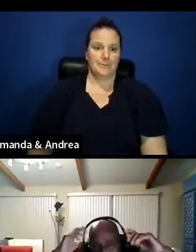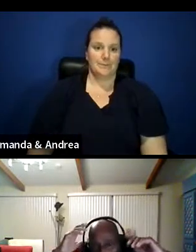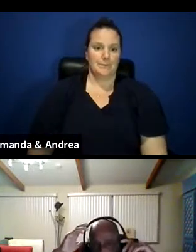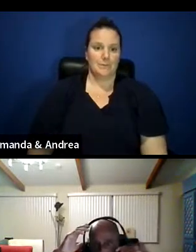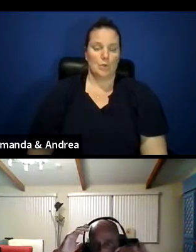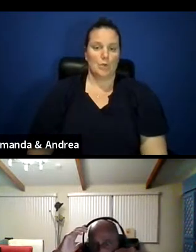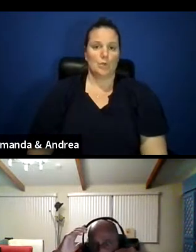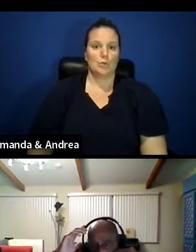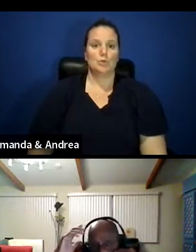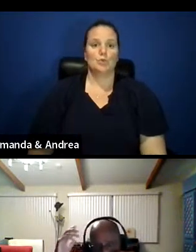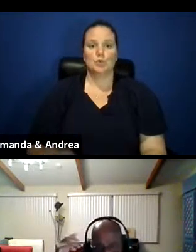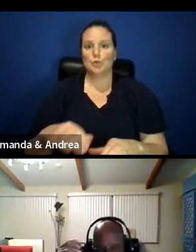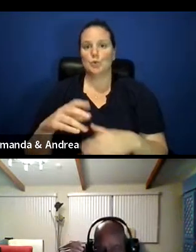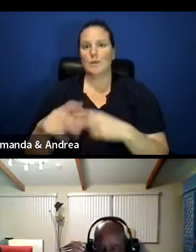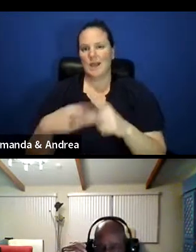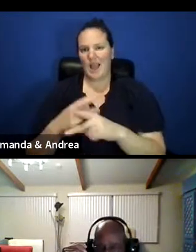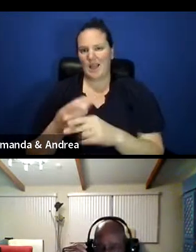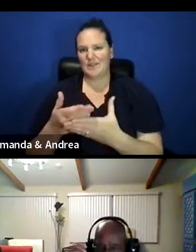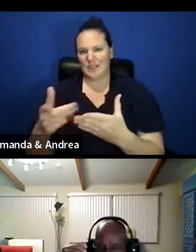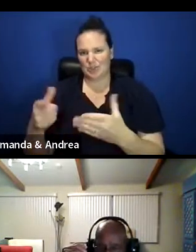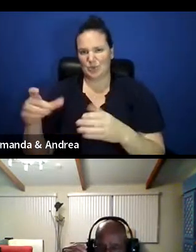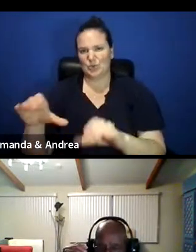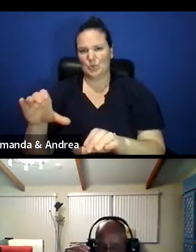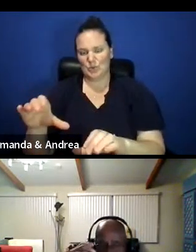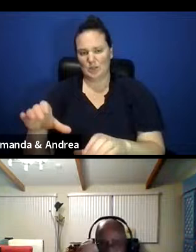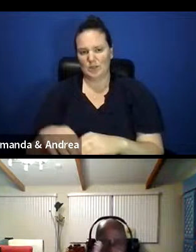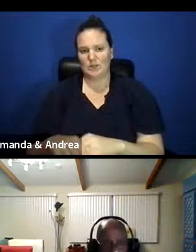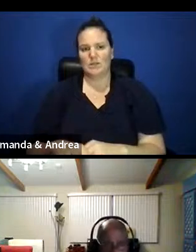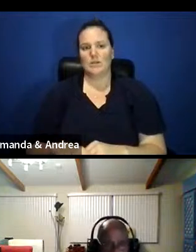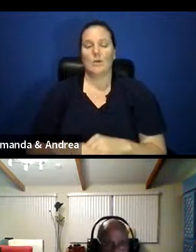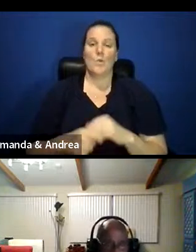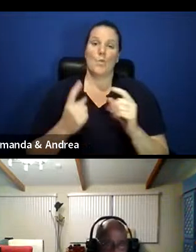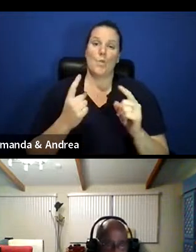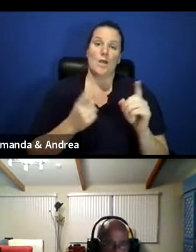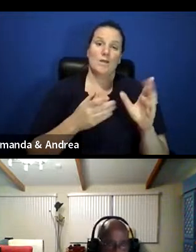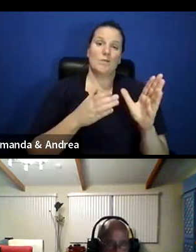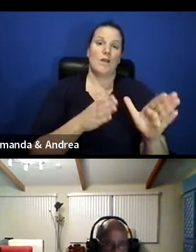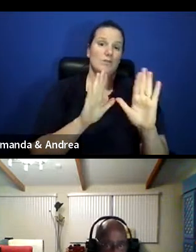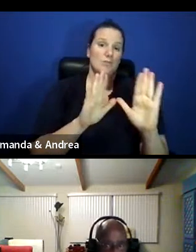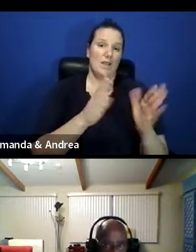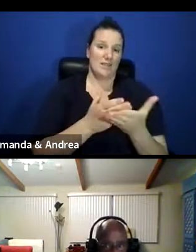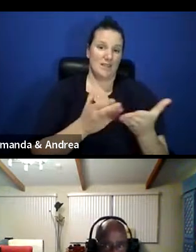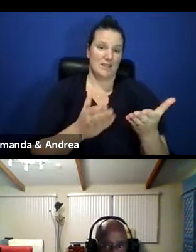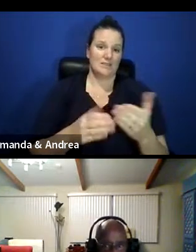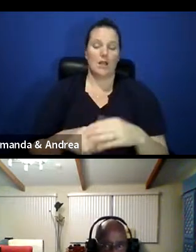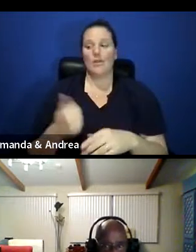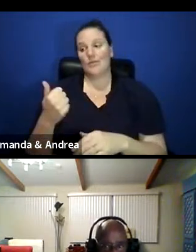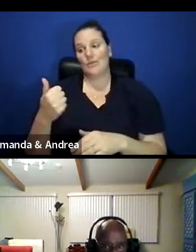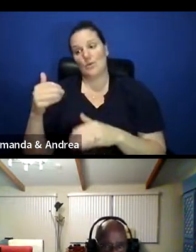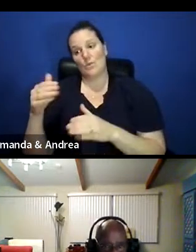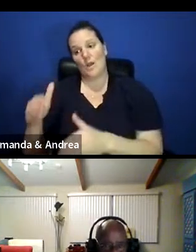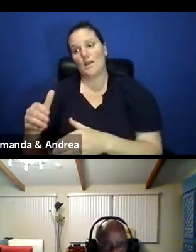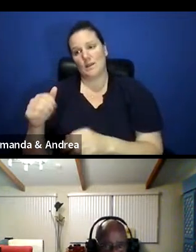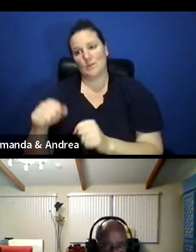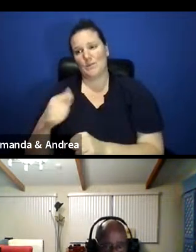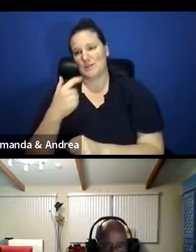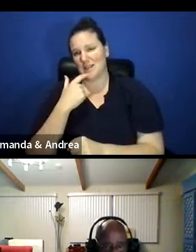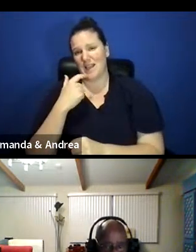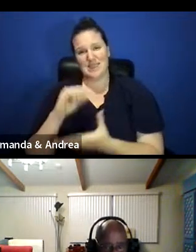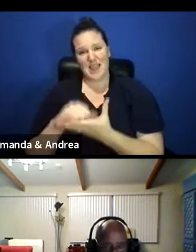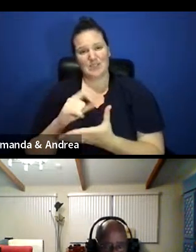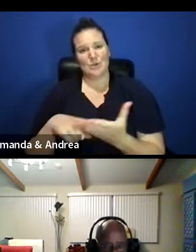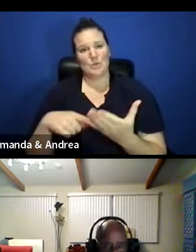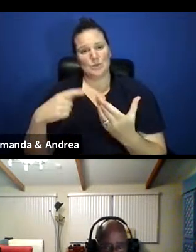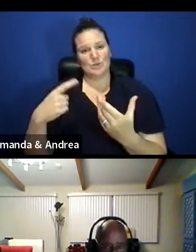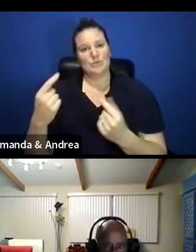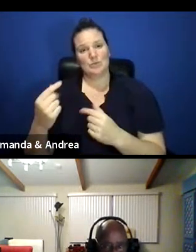the type of things that we're doing. So in one way, they did great things. In another way, they probably said, this is what we're going to build,